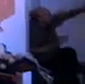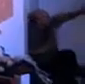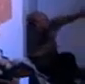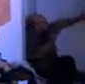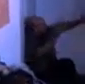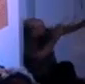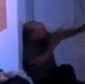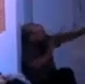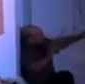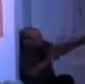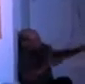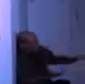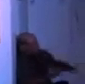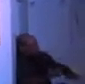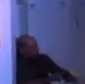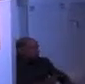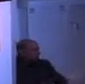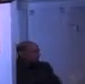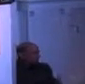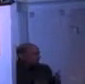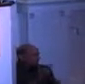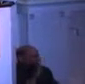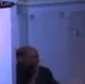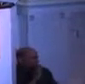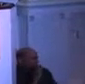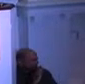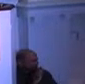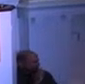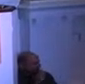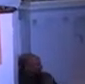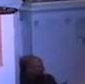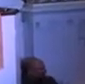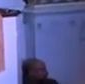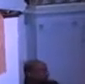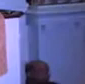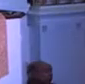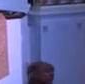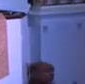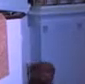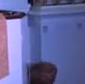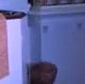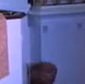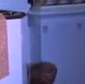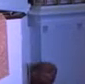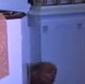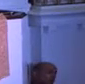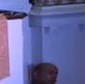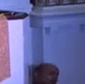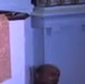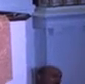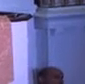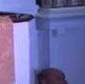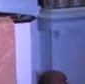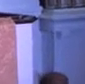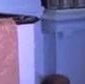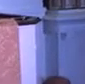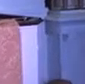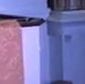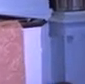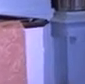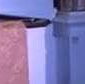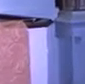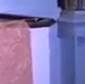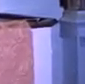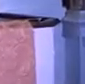dead, long live God. Well, I want to thank our taggers, because the God of